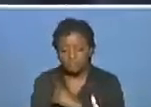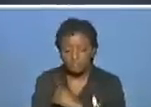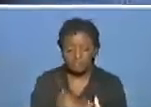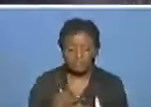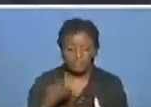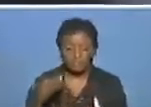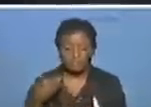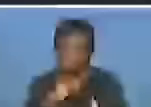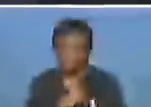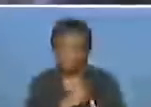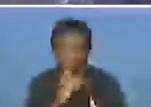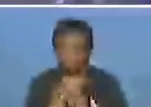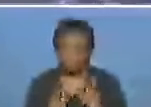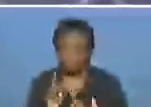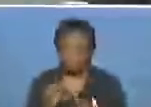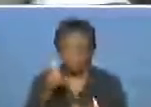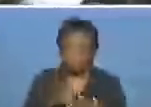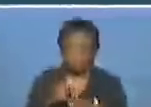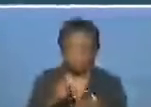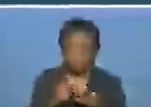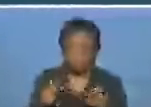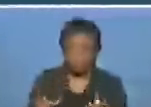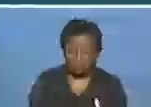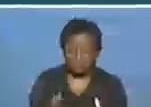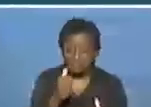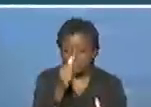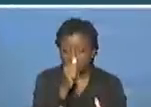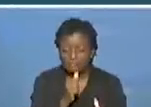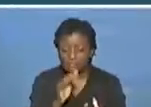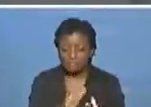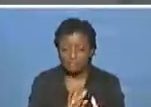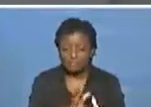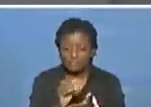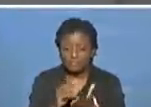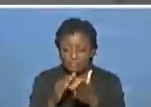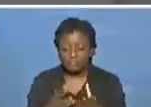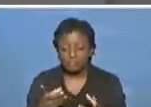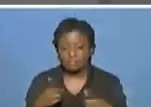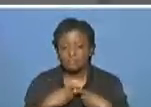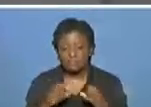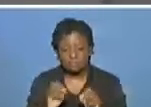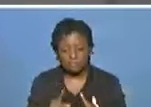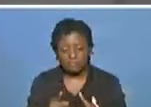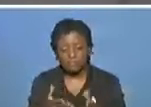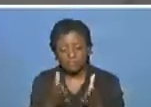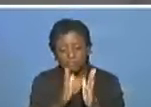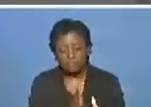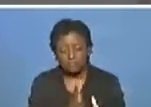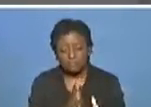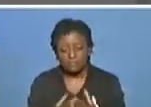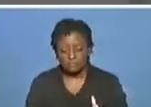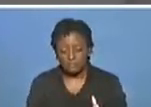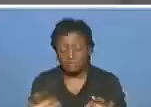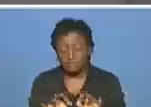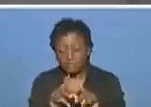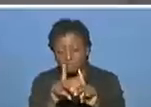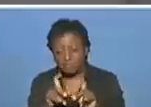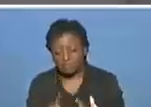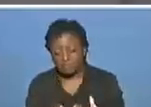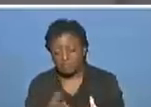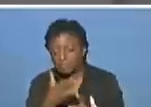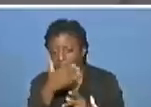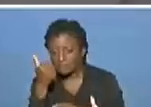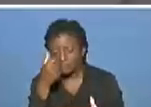and private school students who had the opportunity to ask pertinent questions to better understand the inner operations of